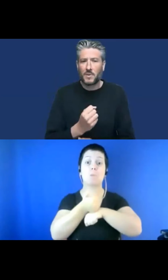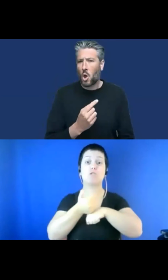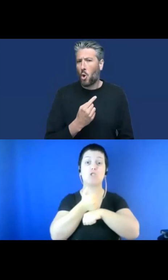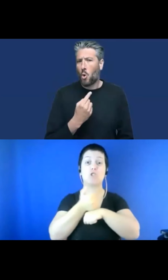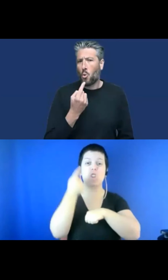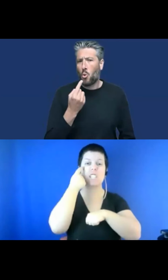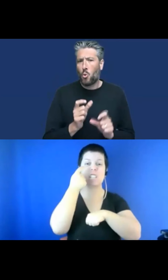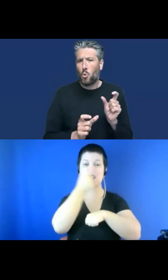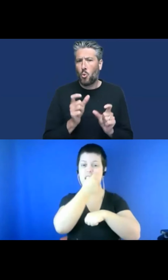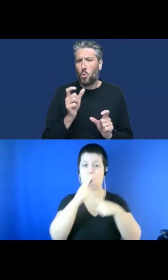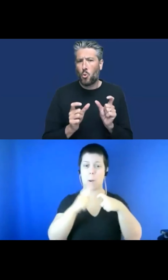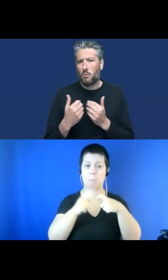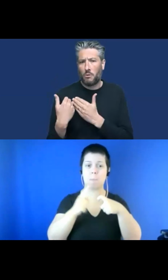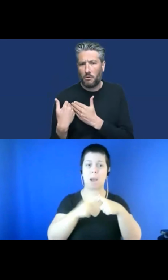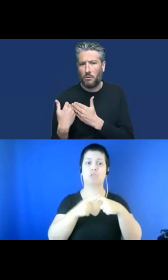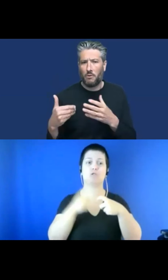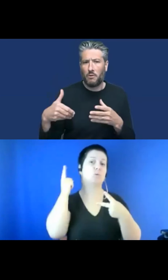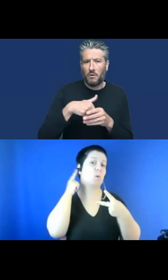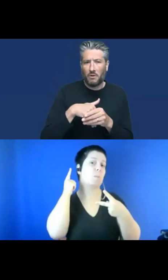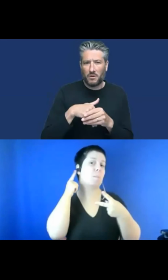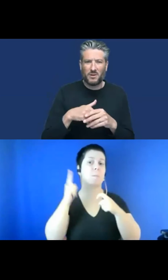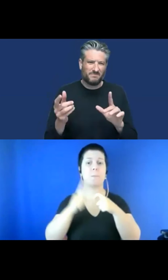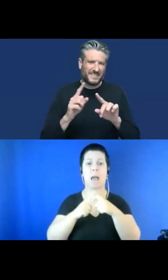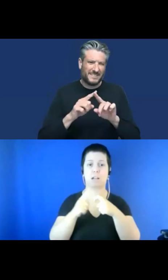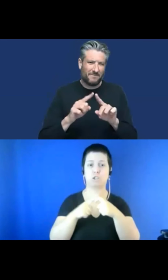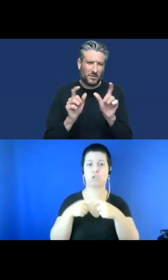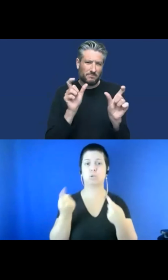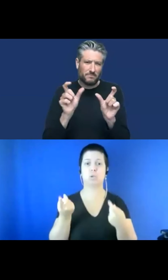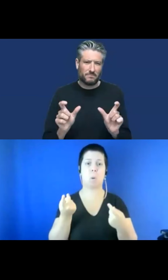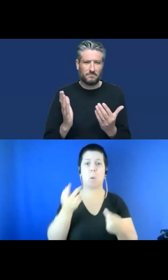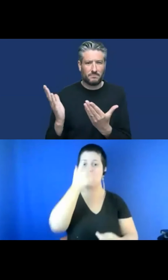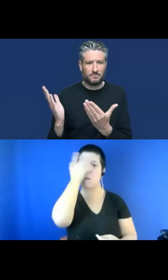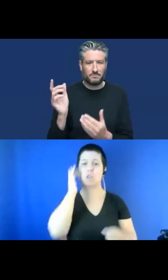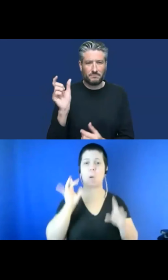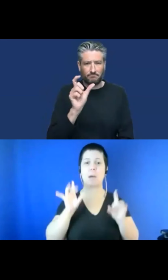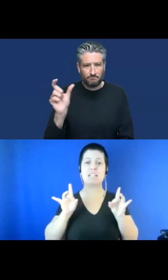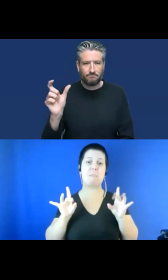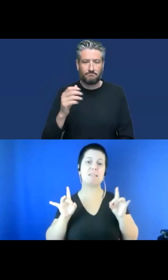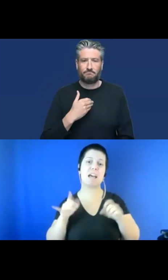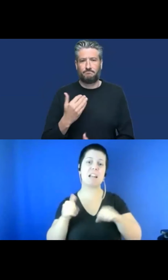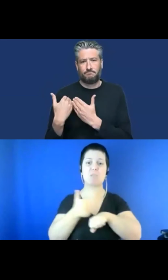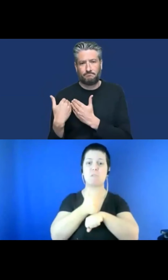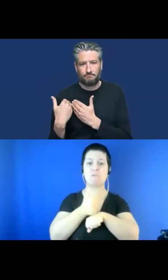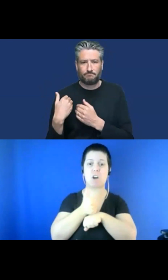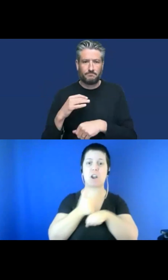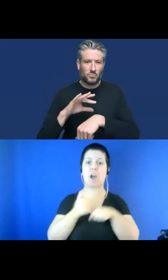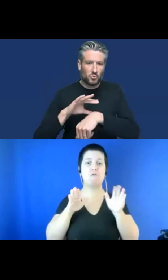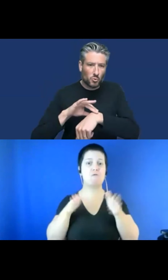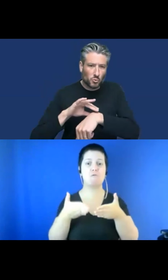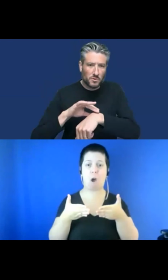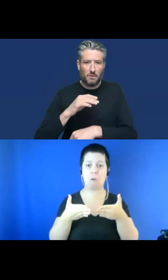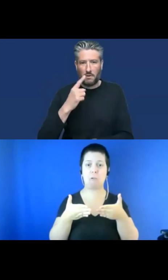professionals, interveners or other professionals that are specialized in focusing on the needs of people